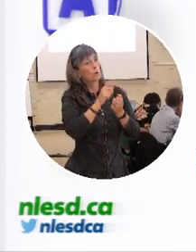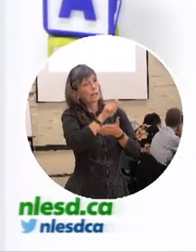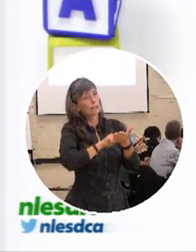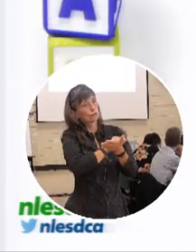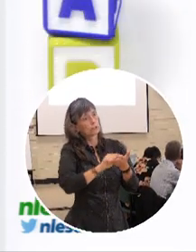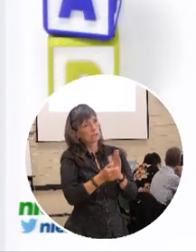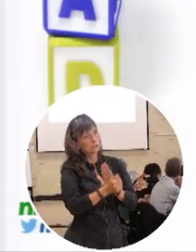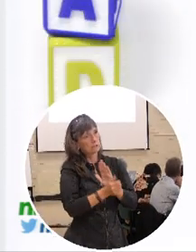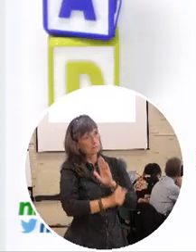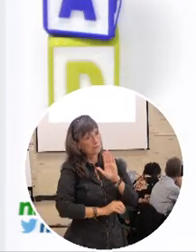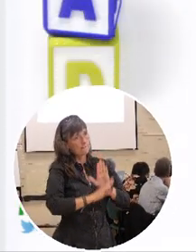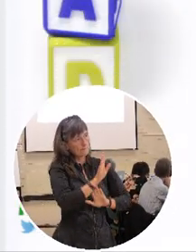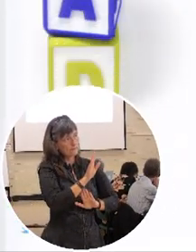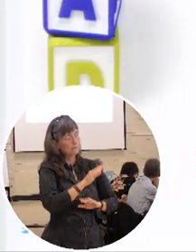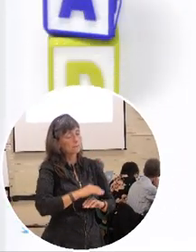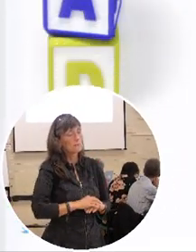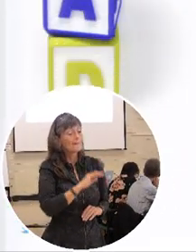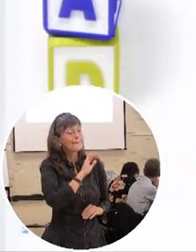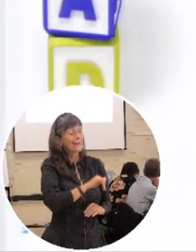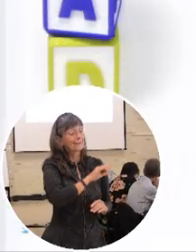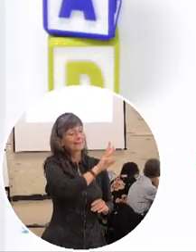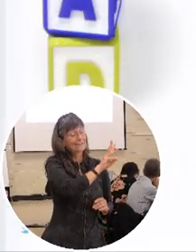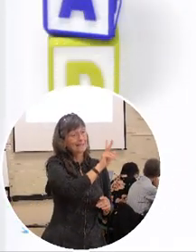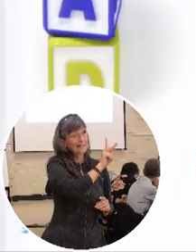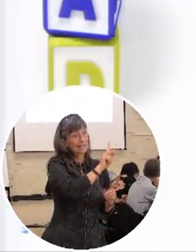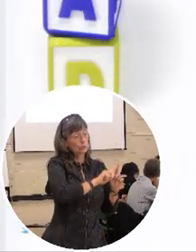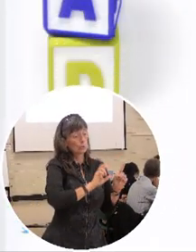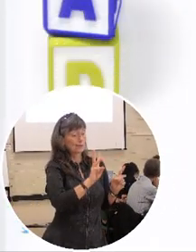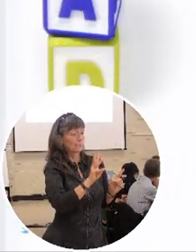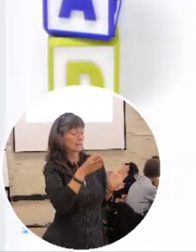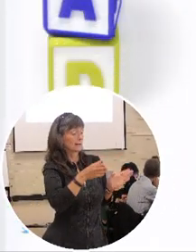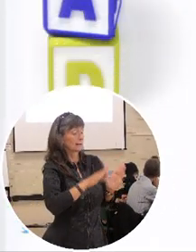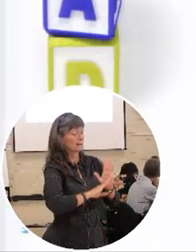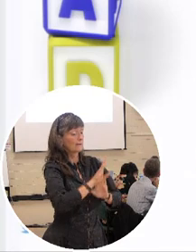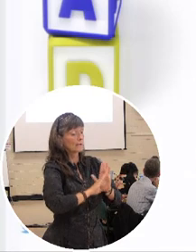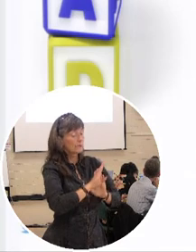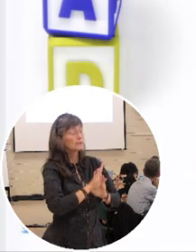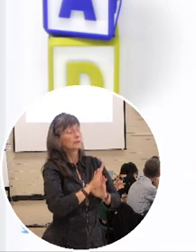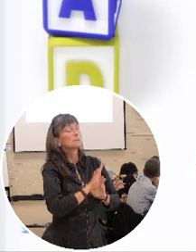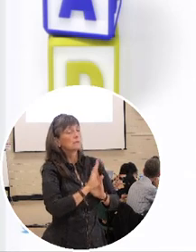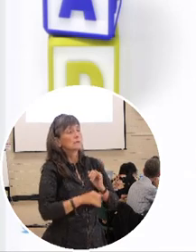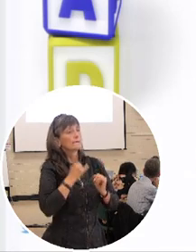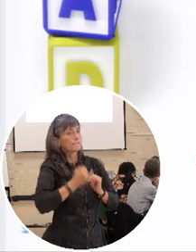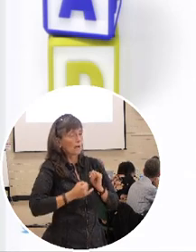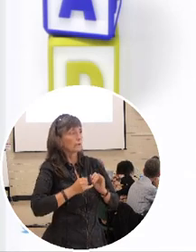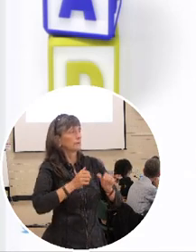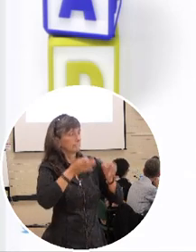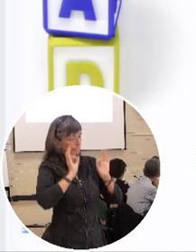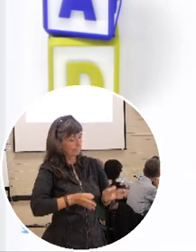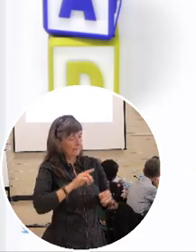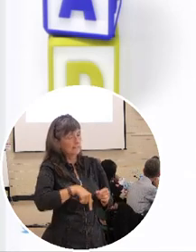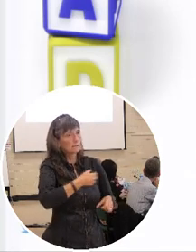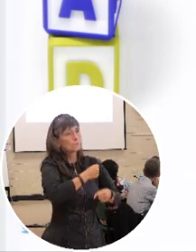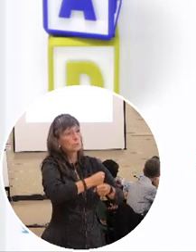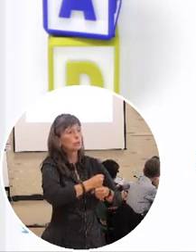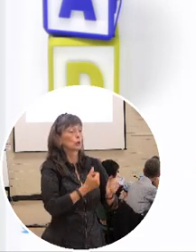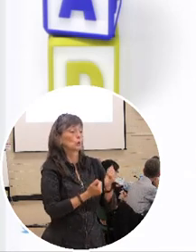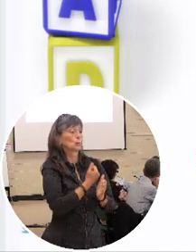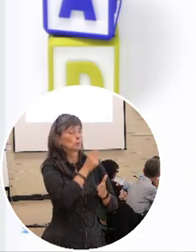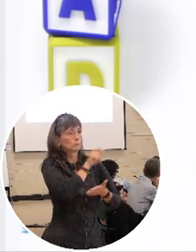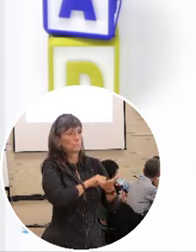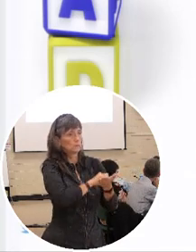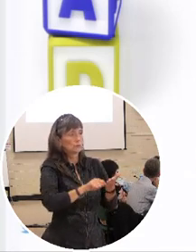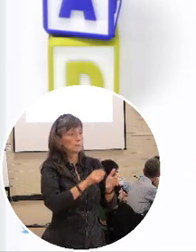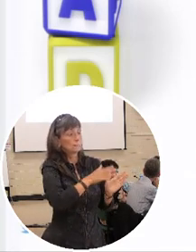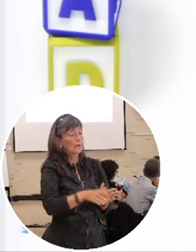the comprehensive literacy framework for K to 6 was finalized this year. We implemented a literacy plan for